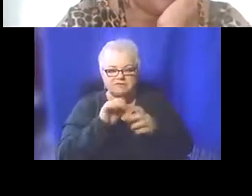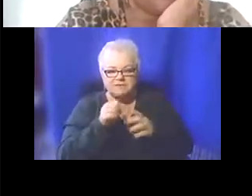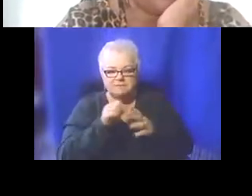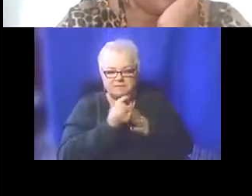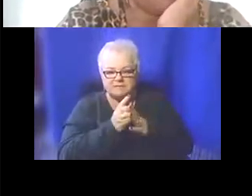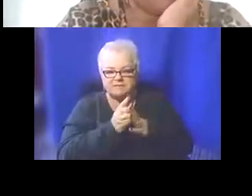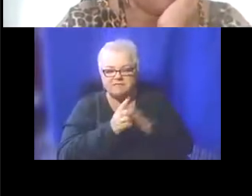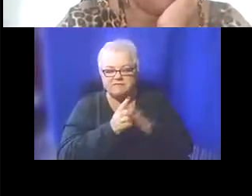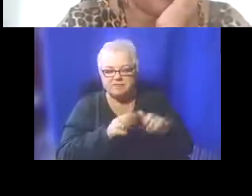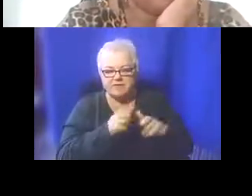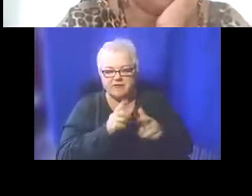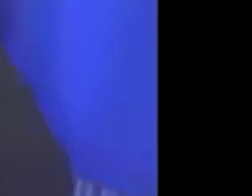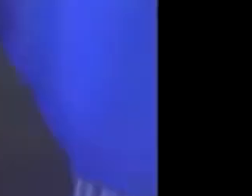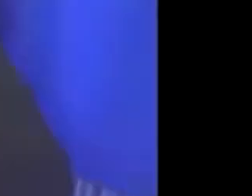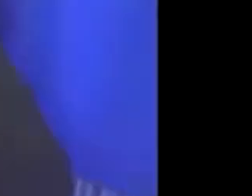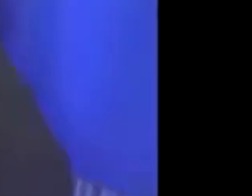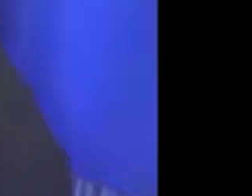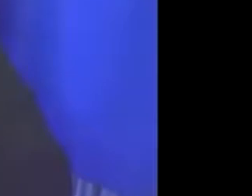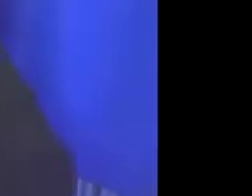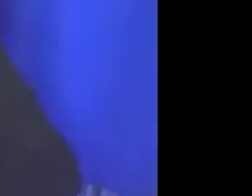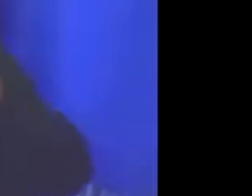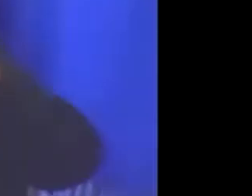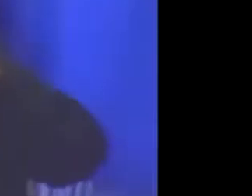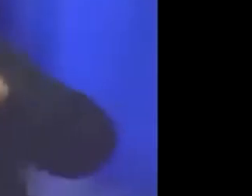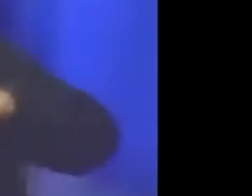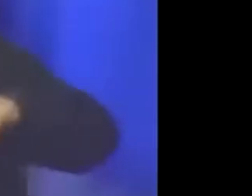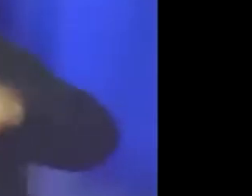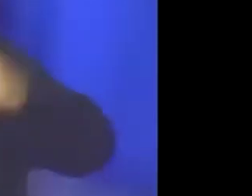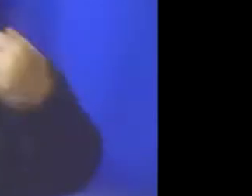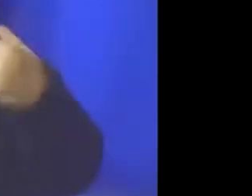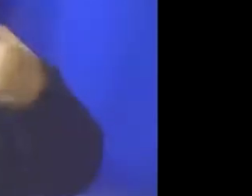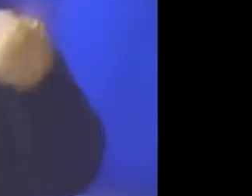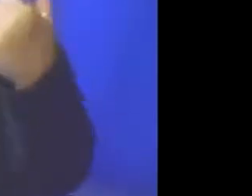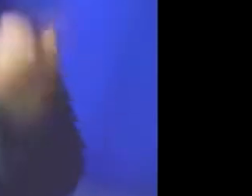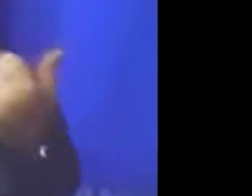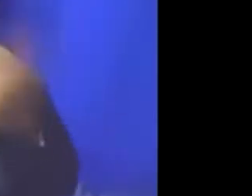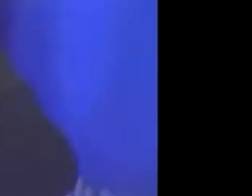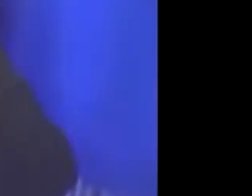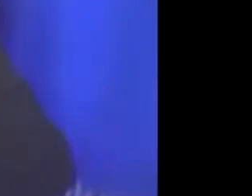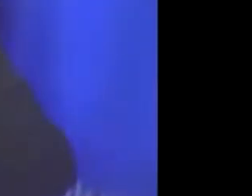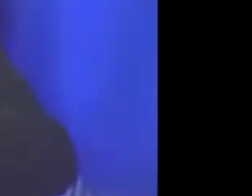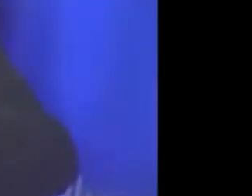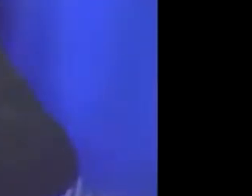and then we'll unpack and close out for today.